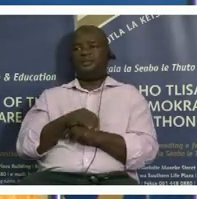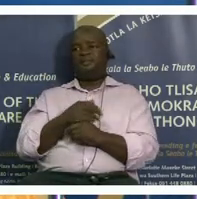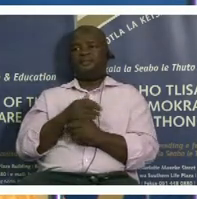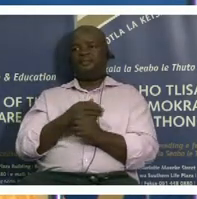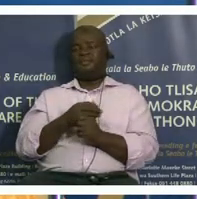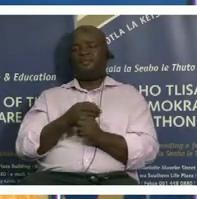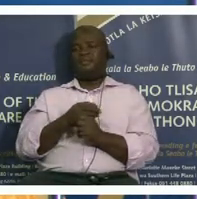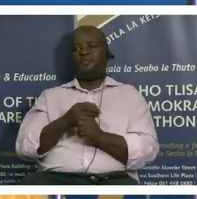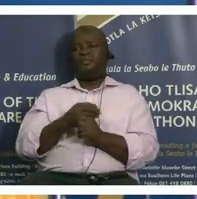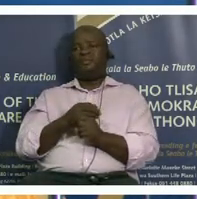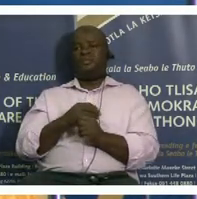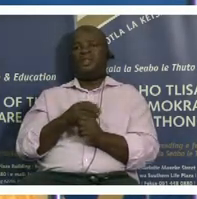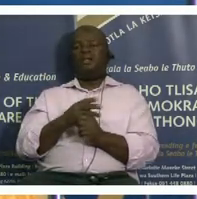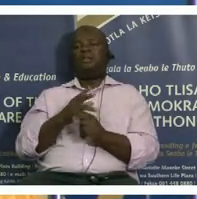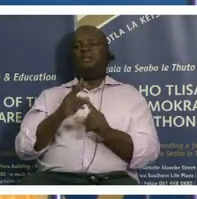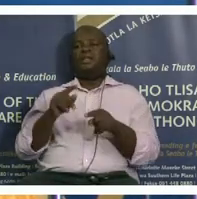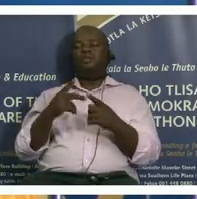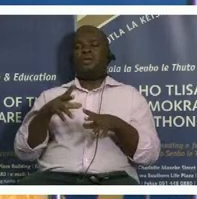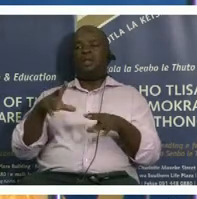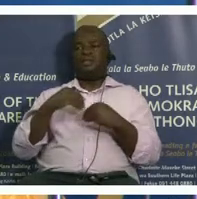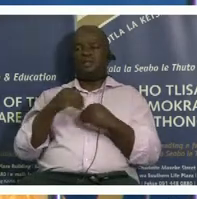We will not allow ourselves